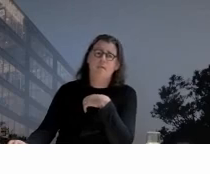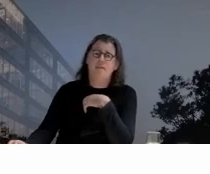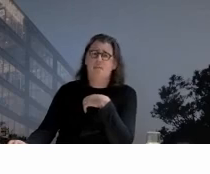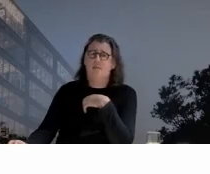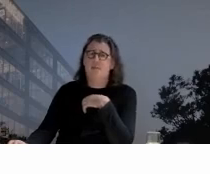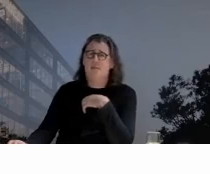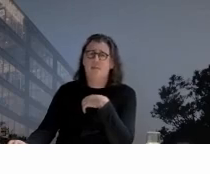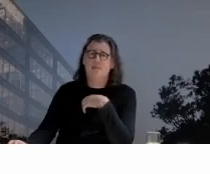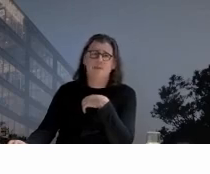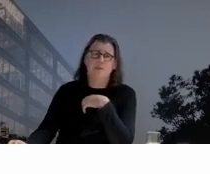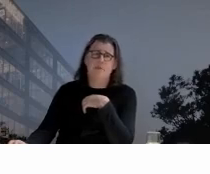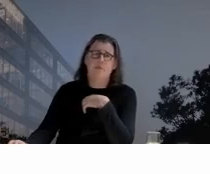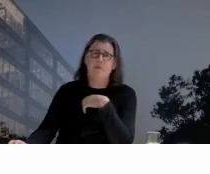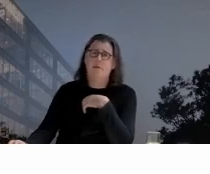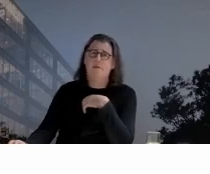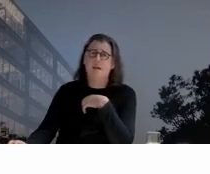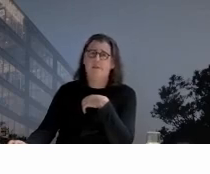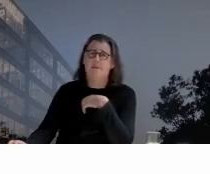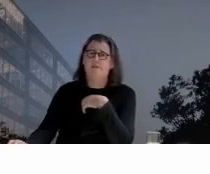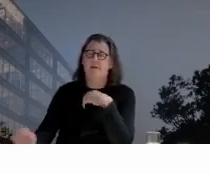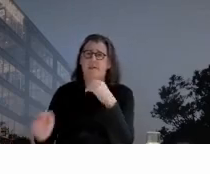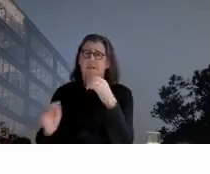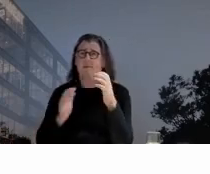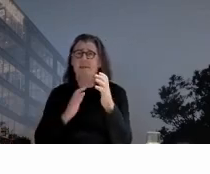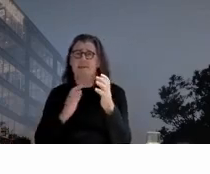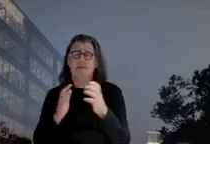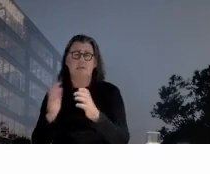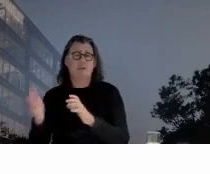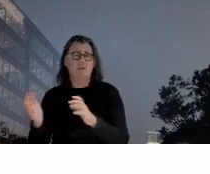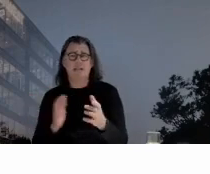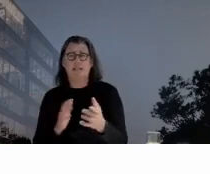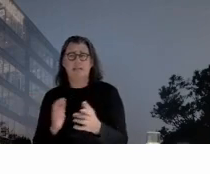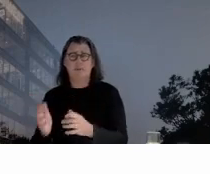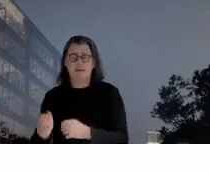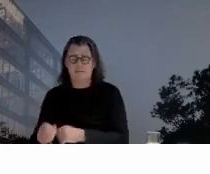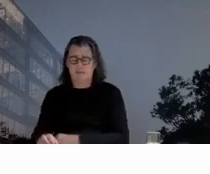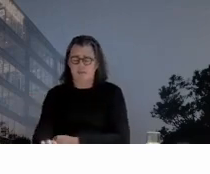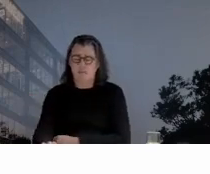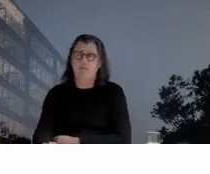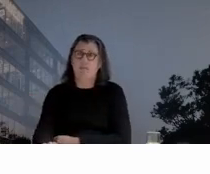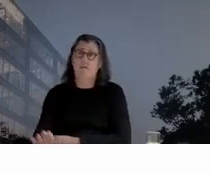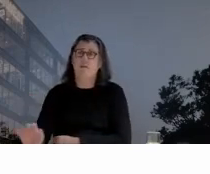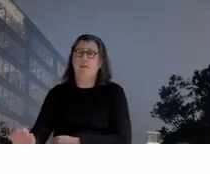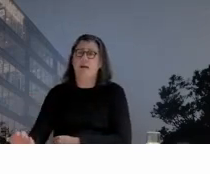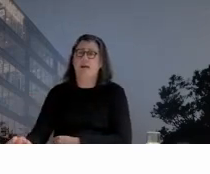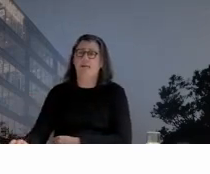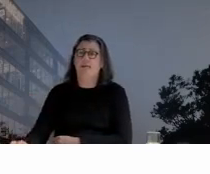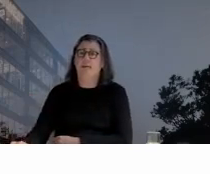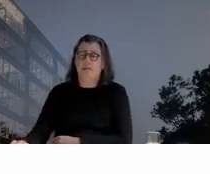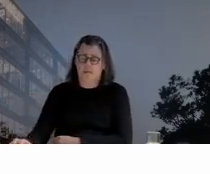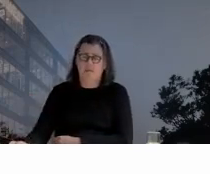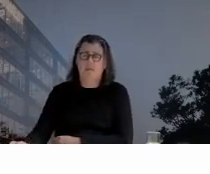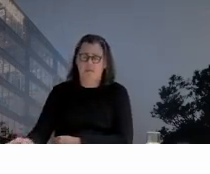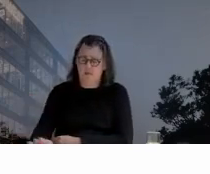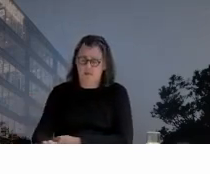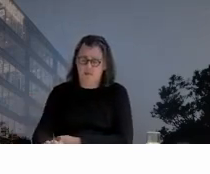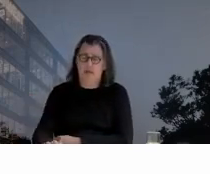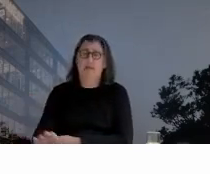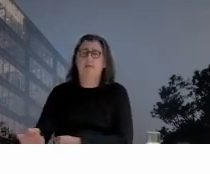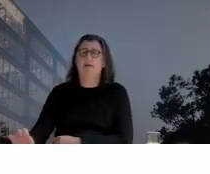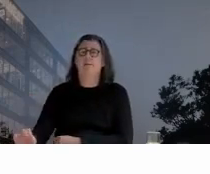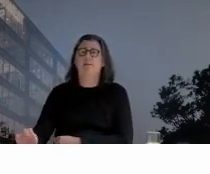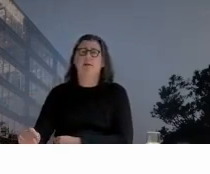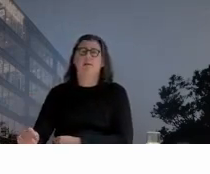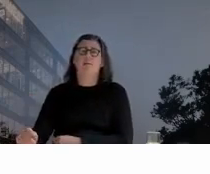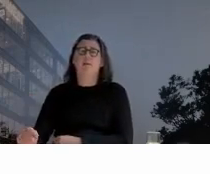have conversations with our structural engineers about RIO rates in the various entities and understand the impact of them. Because when you look back at, if I go